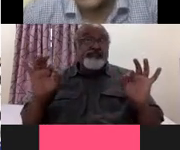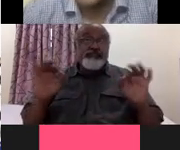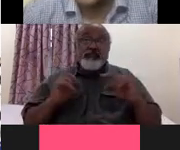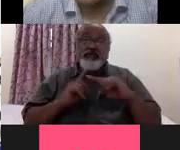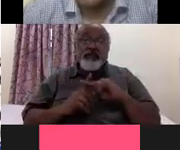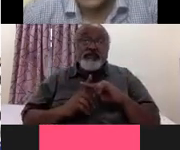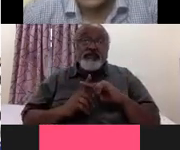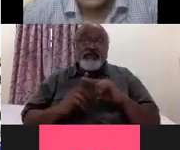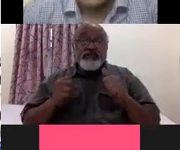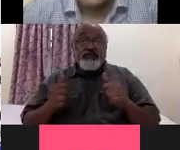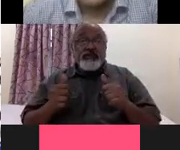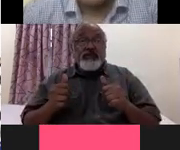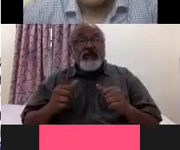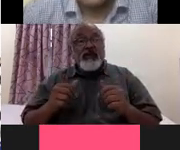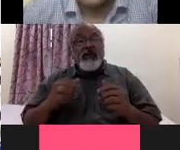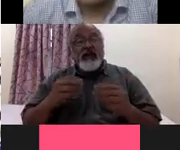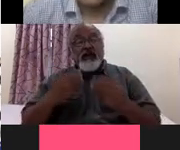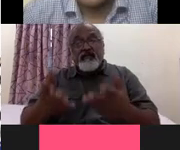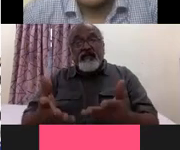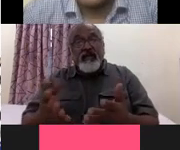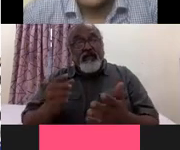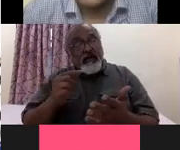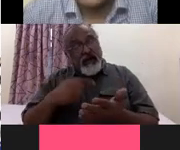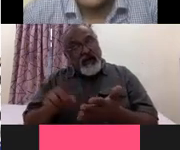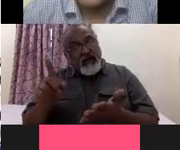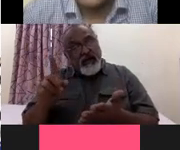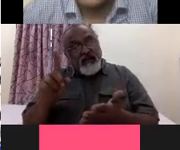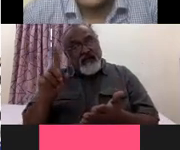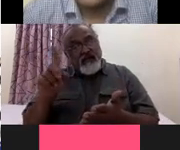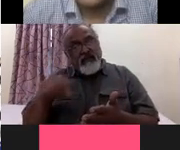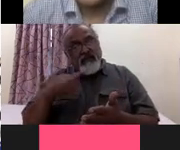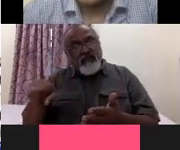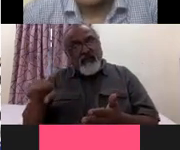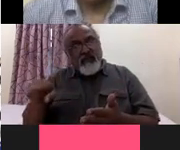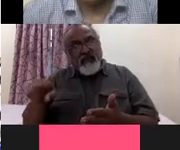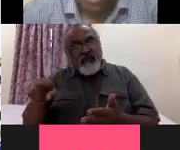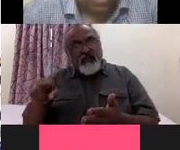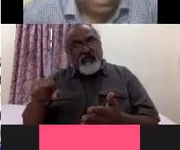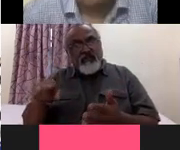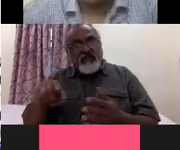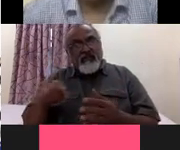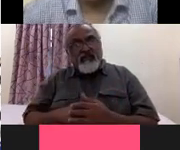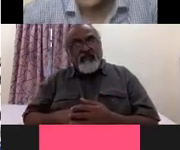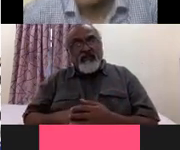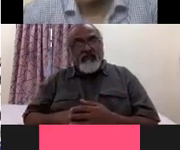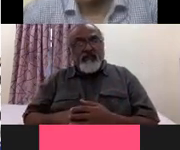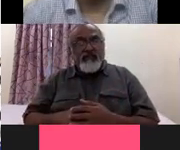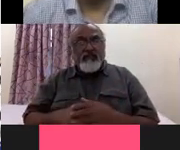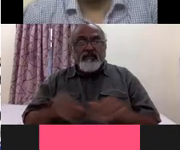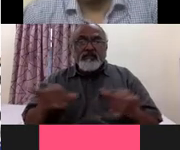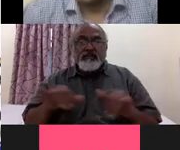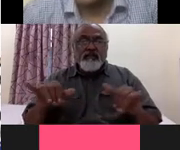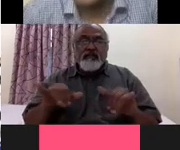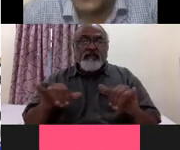Achche intention se bol rahi hai. Kamala, is it fine? No, sir. Bilkul. Same, you know, don't